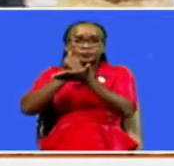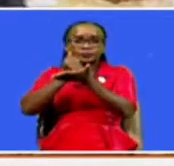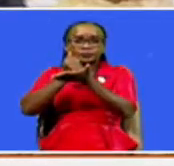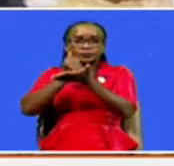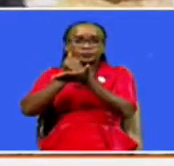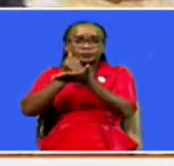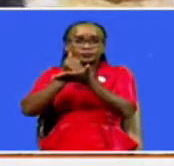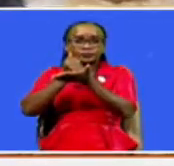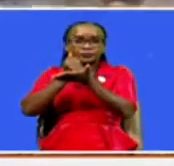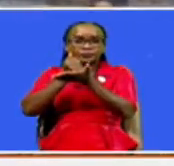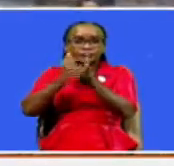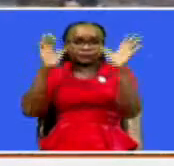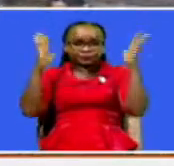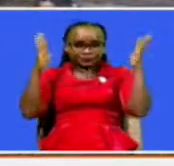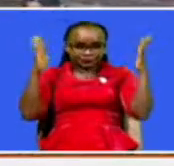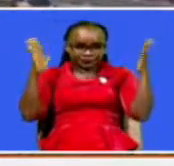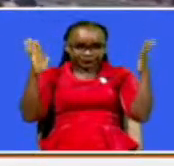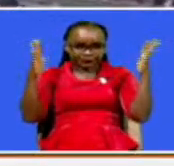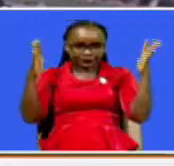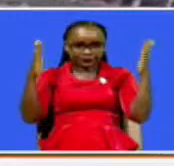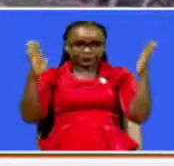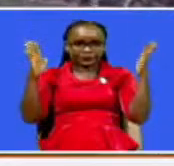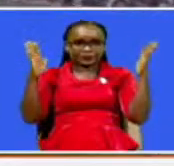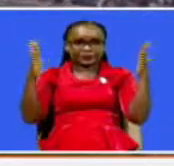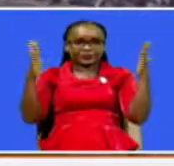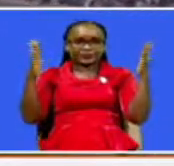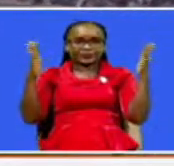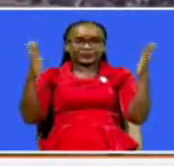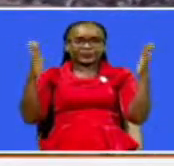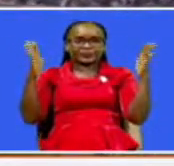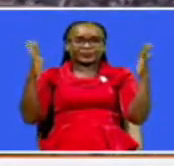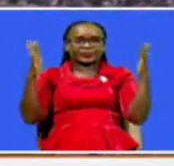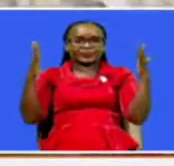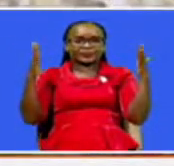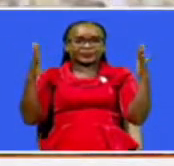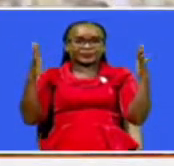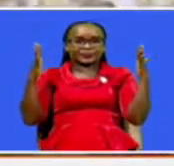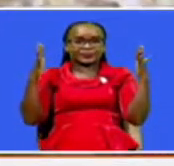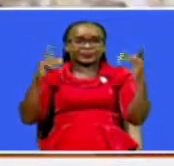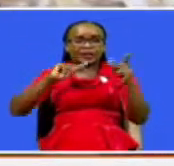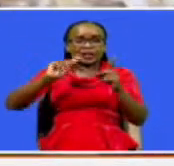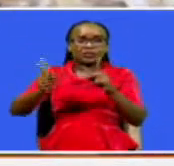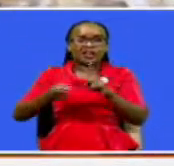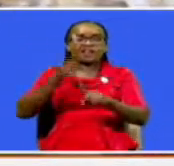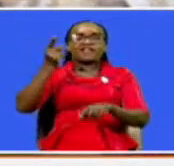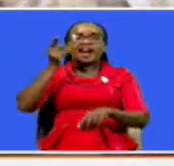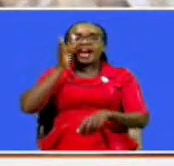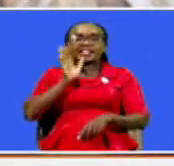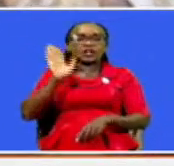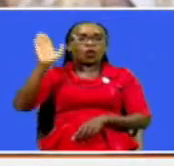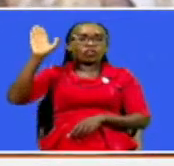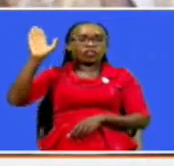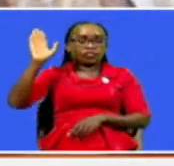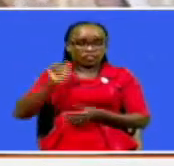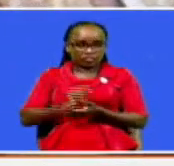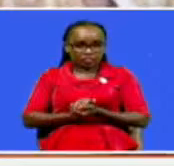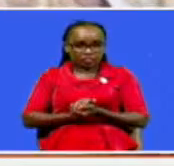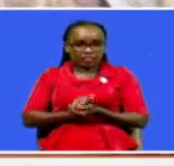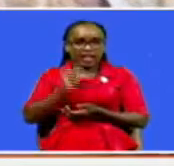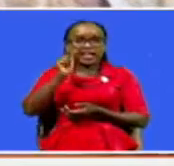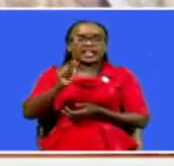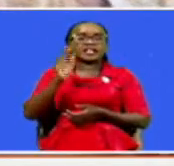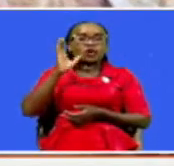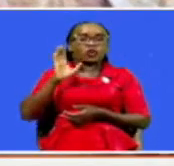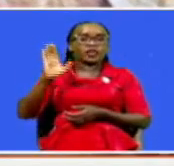so help me God. Tumpongeze kwa makofi mheshimiwa naibu wa rais. To the first oath, that is the